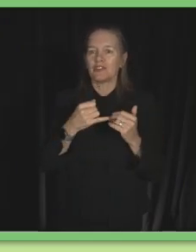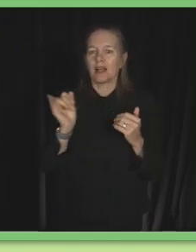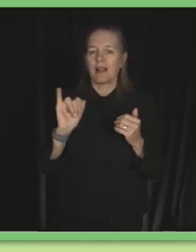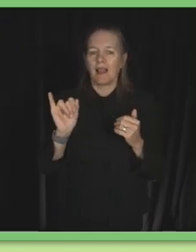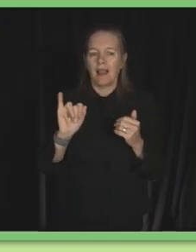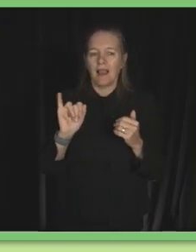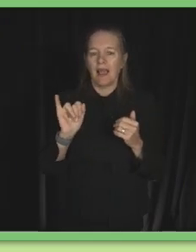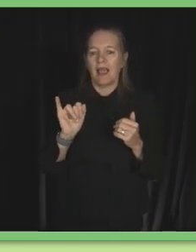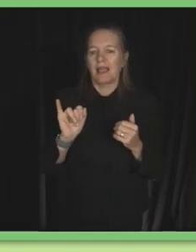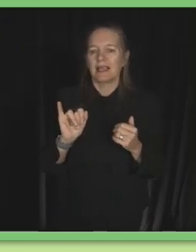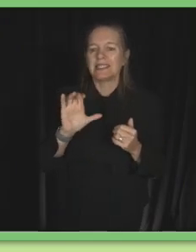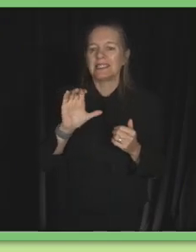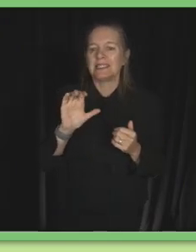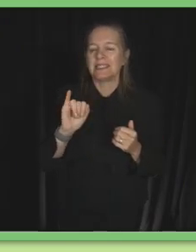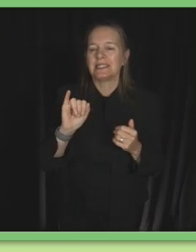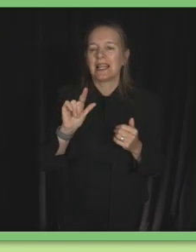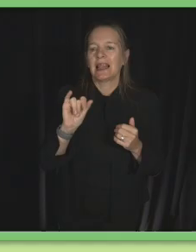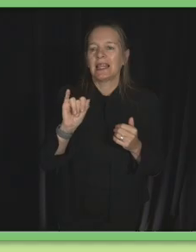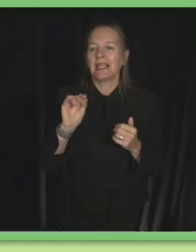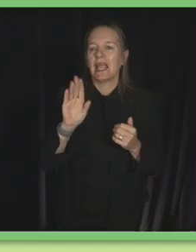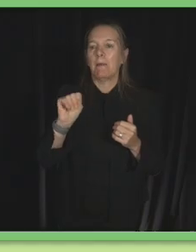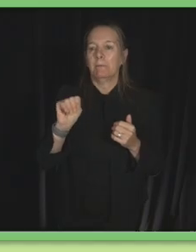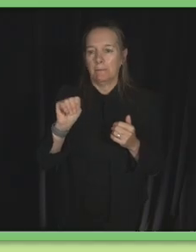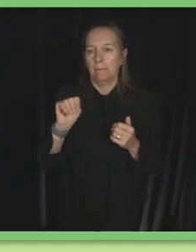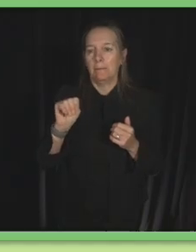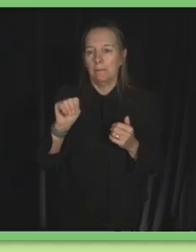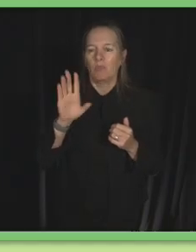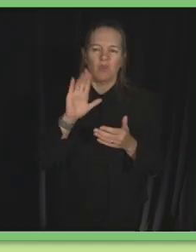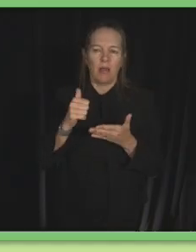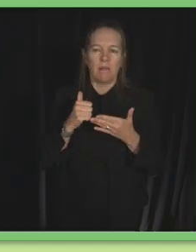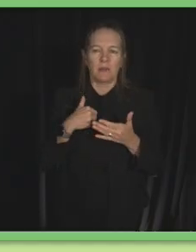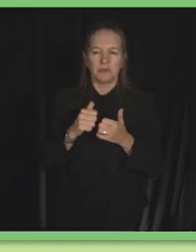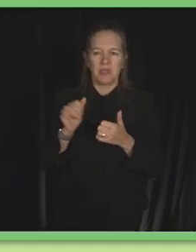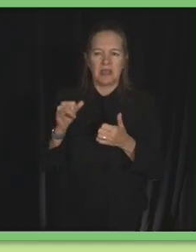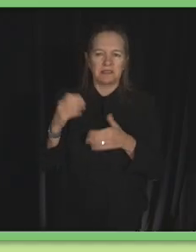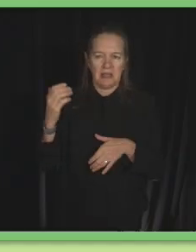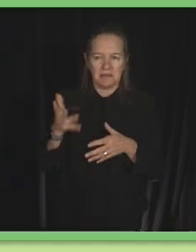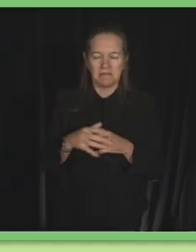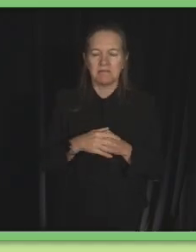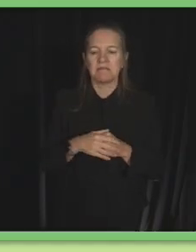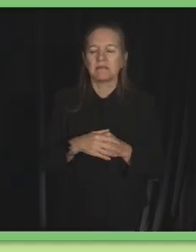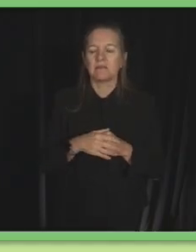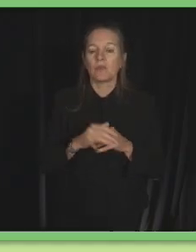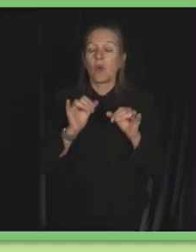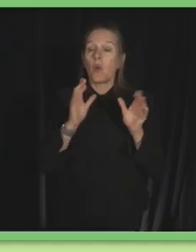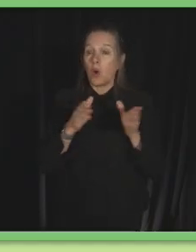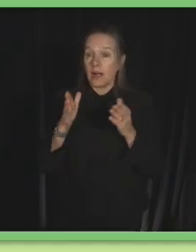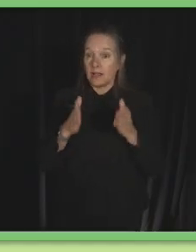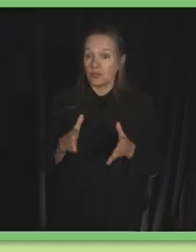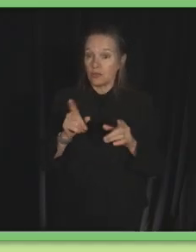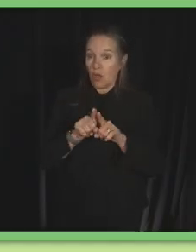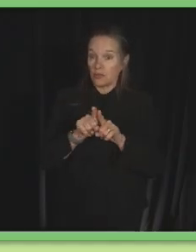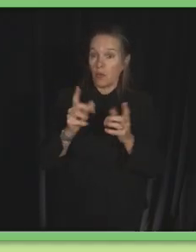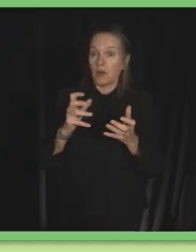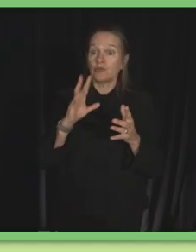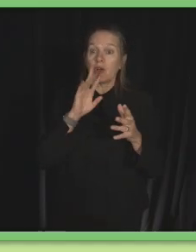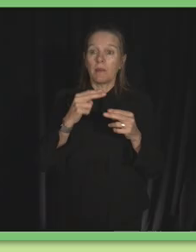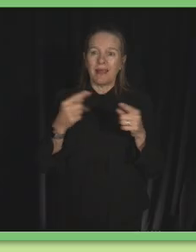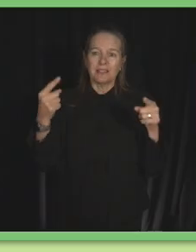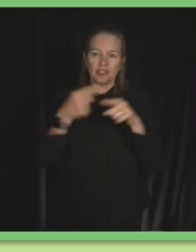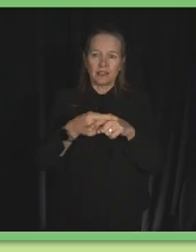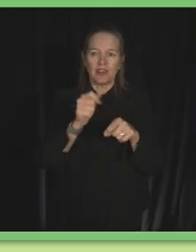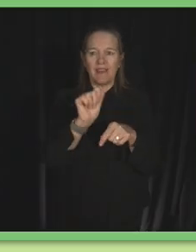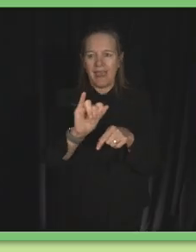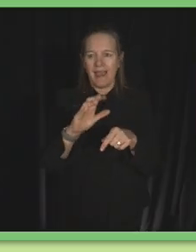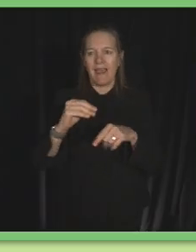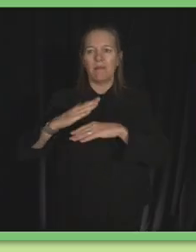to unlock new capabilities in our networking stack. Now, the organizers also said they'd love to hear a little bit about the intersection of AI and